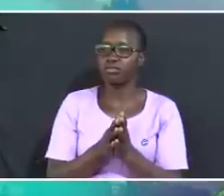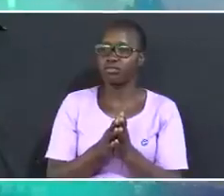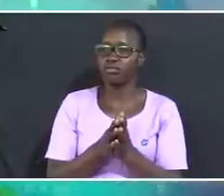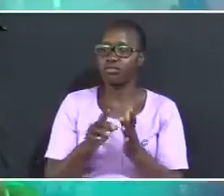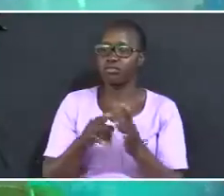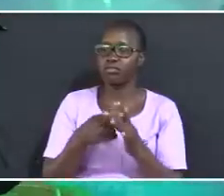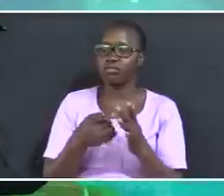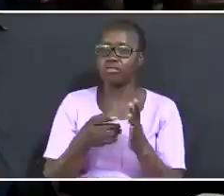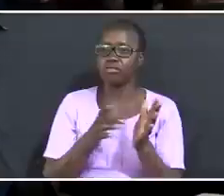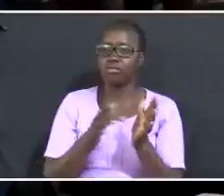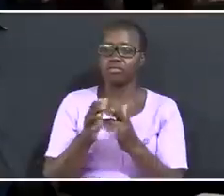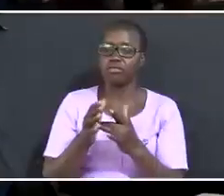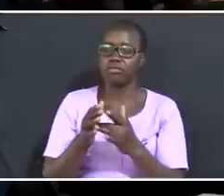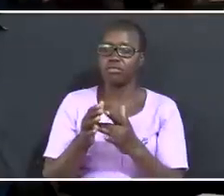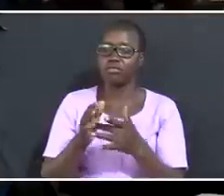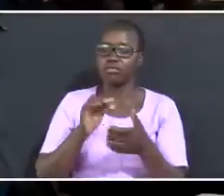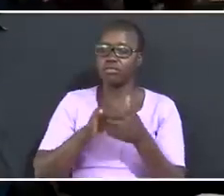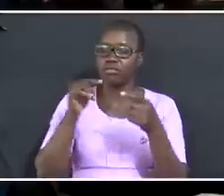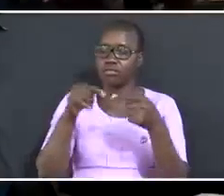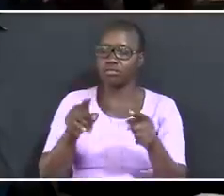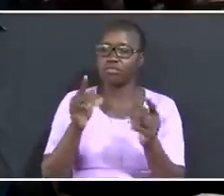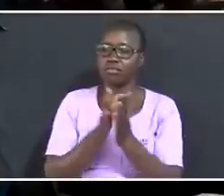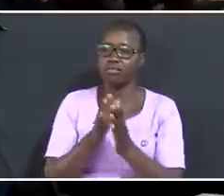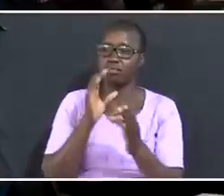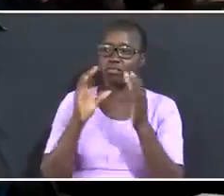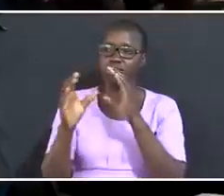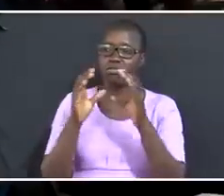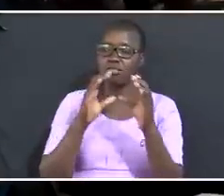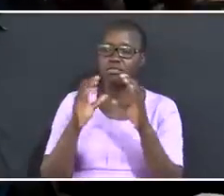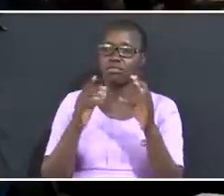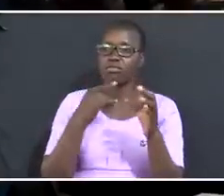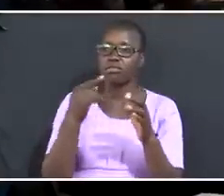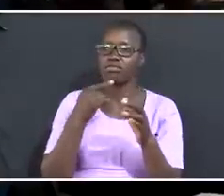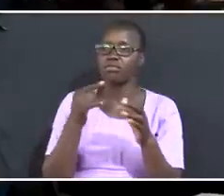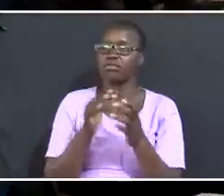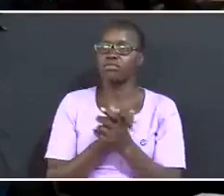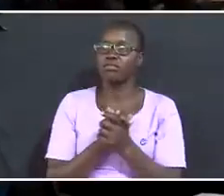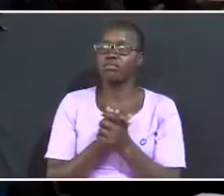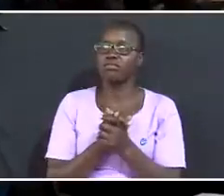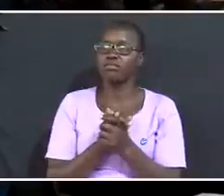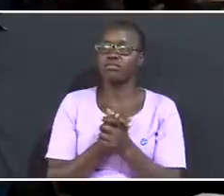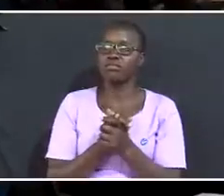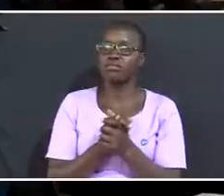to engage himself in a conversation. He said,